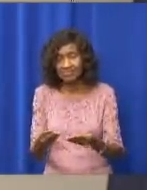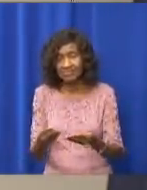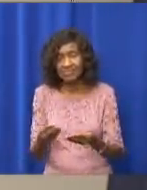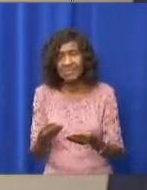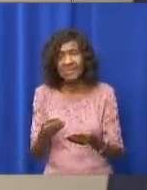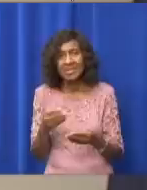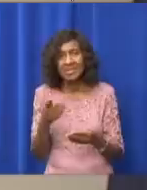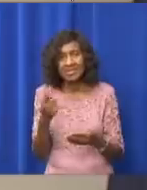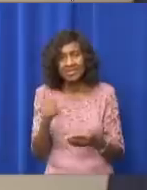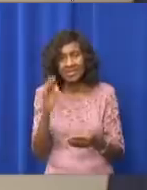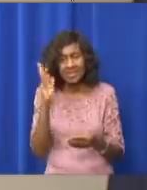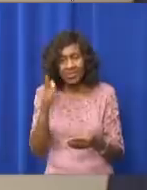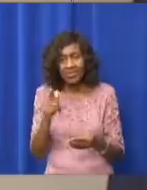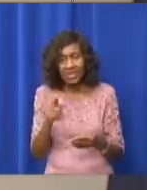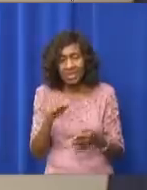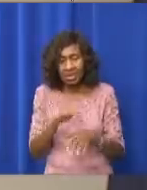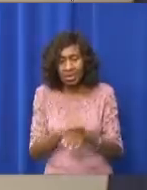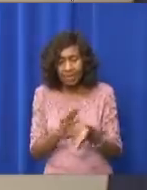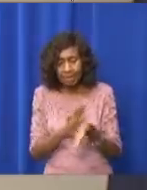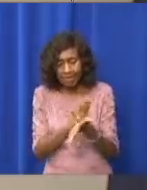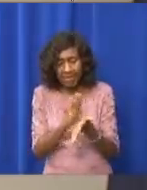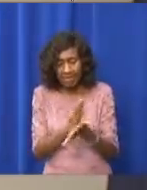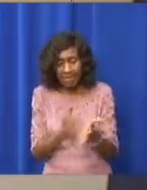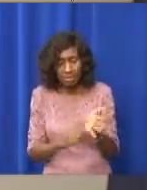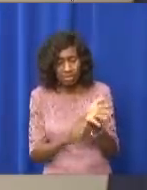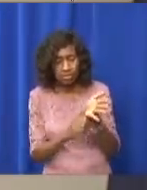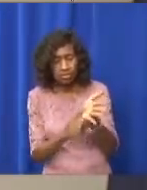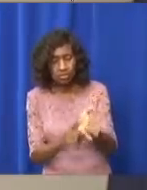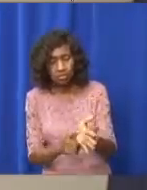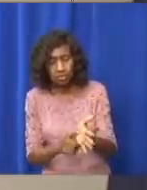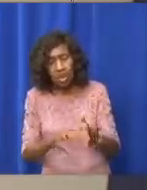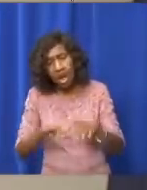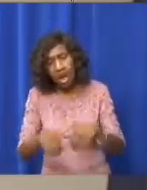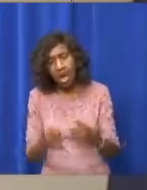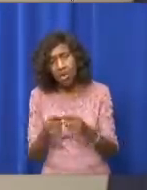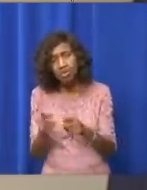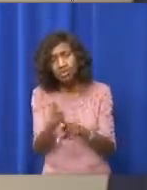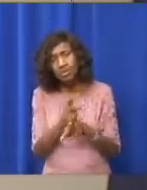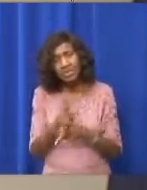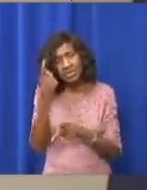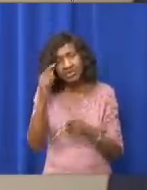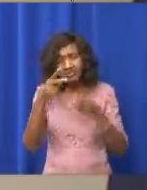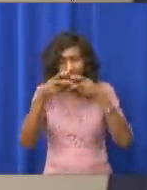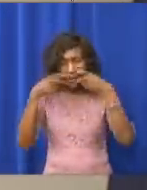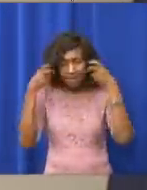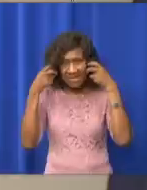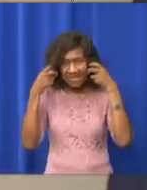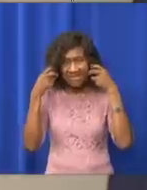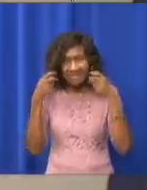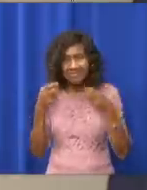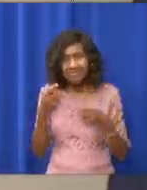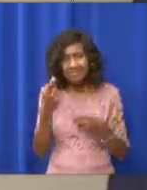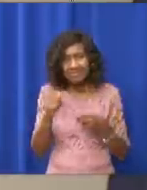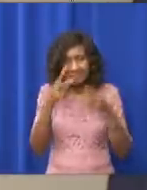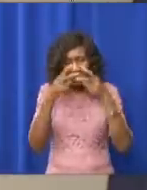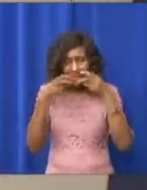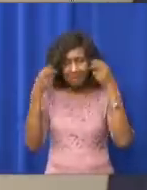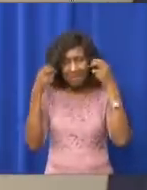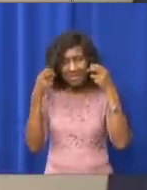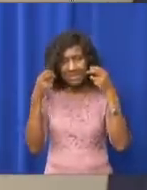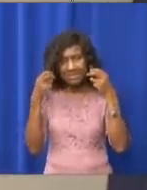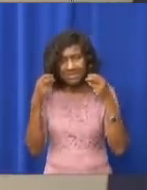and proper use of the masks are also being provided to ensure maximum effectiveness. These masks have also